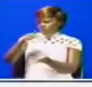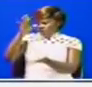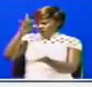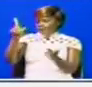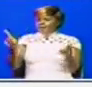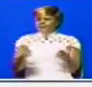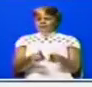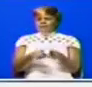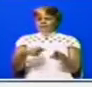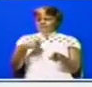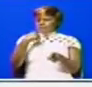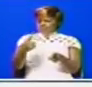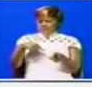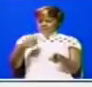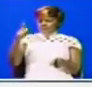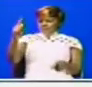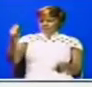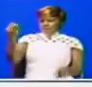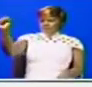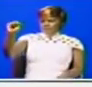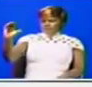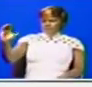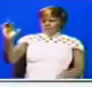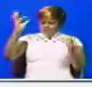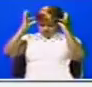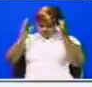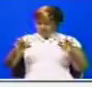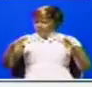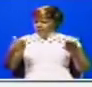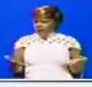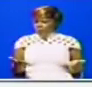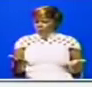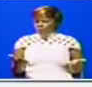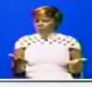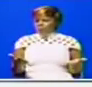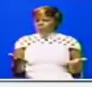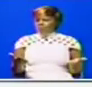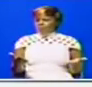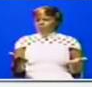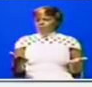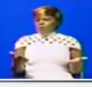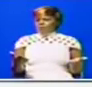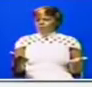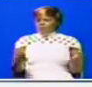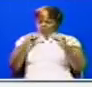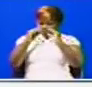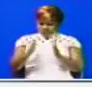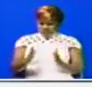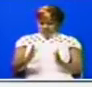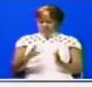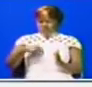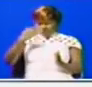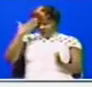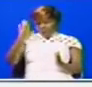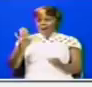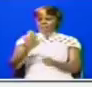And as I said, for us at the TSC, we have decided that for the errant teachers, because we are